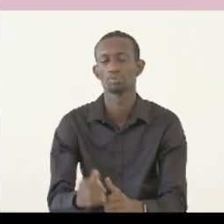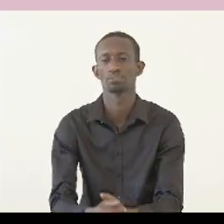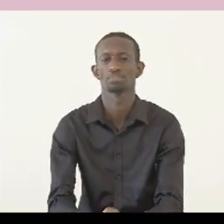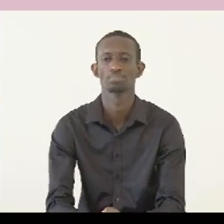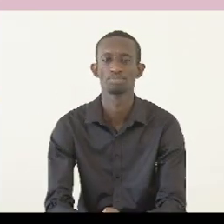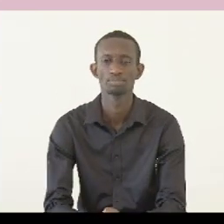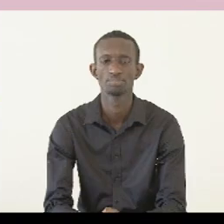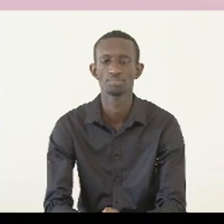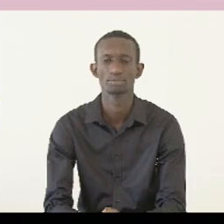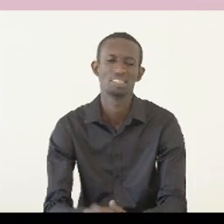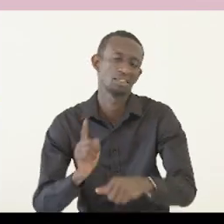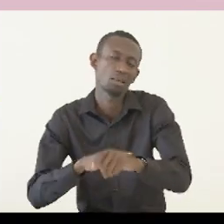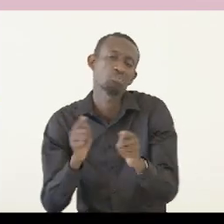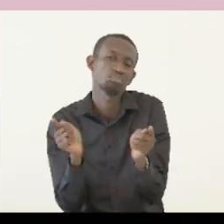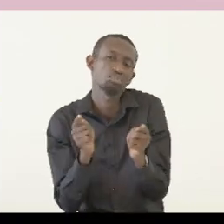in a very short time.